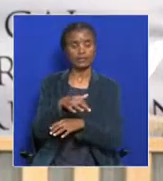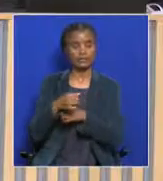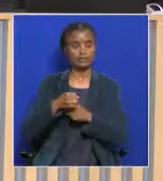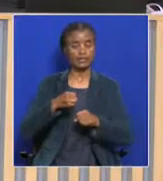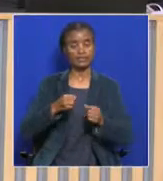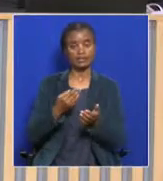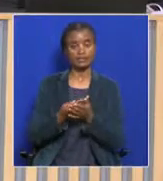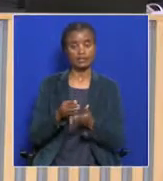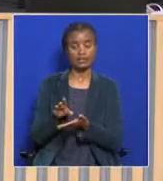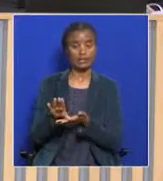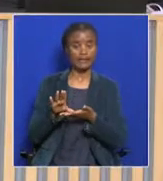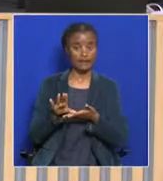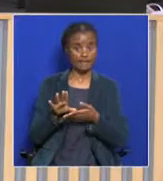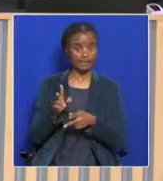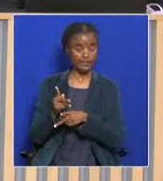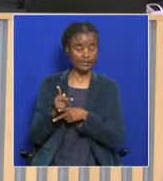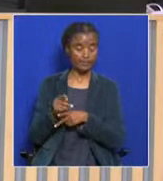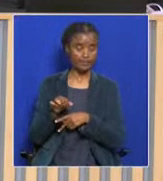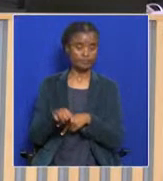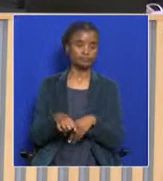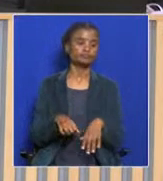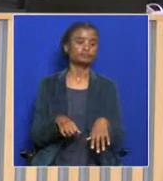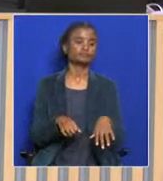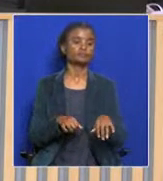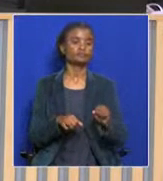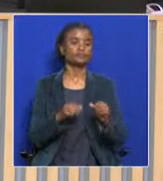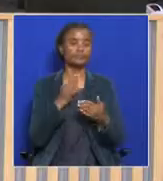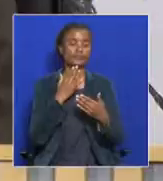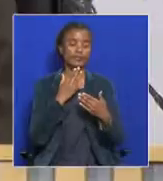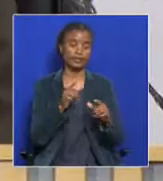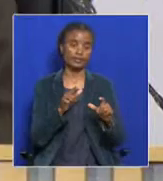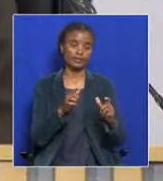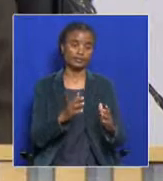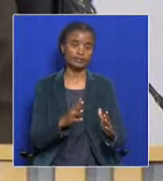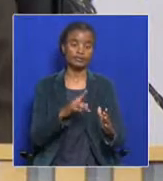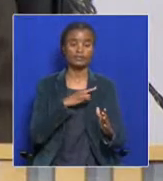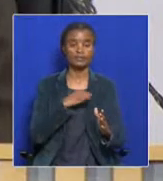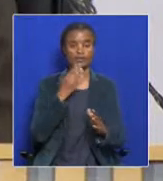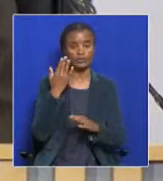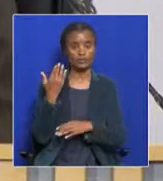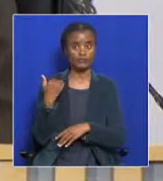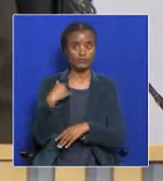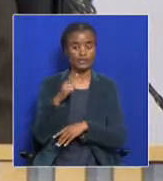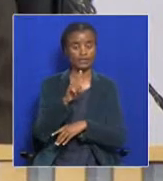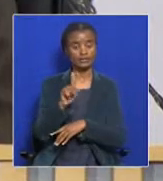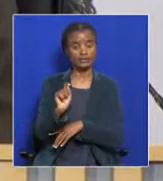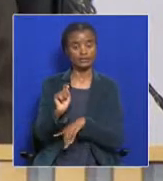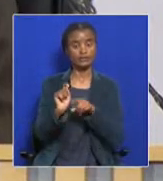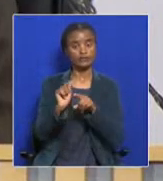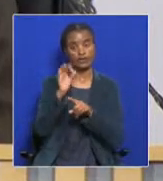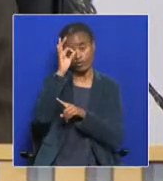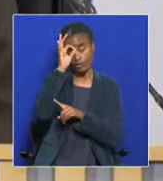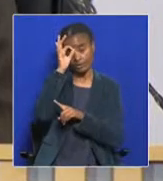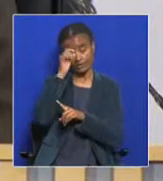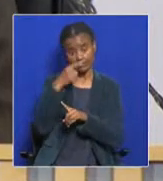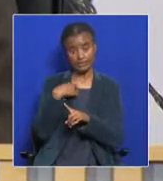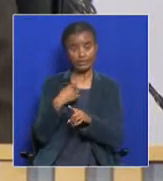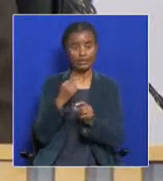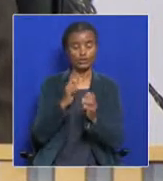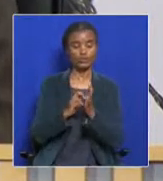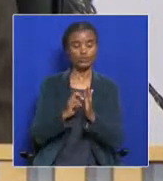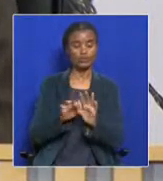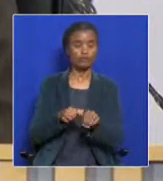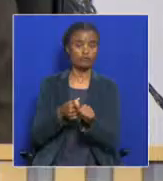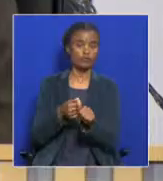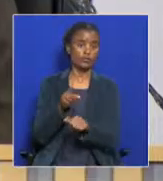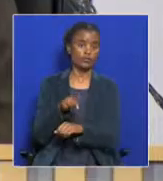that I was a lieutenant colonel in the police, there's protocol to follow. My immediate commander or